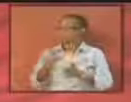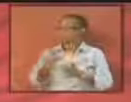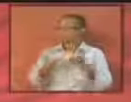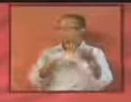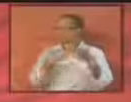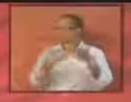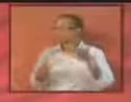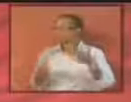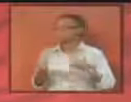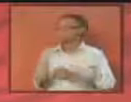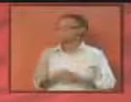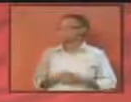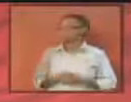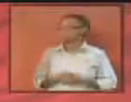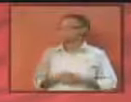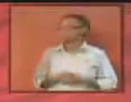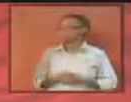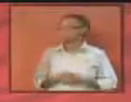Right, so